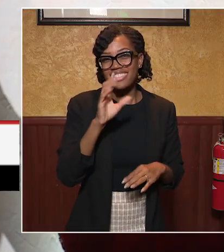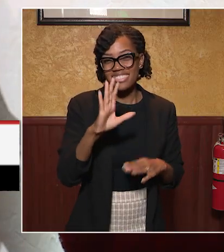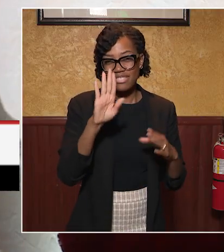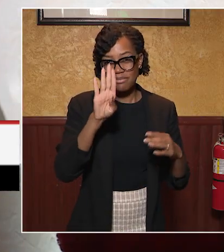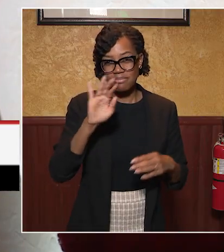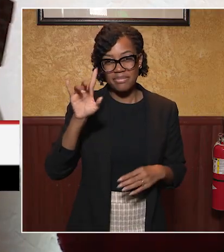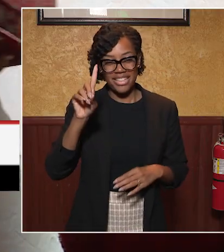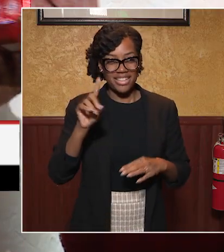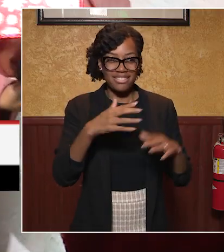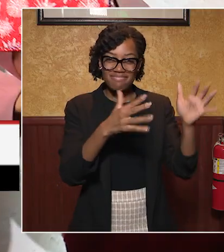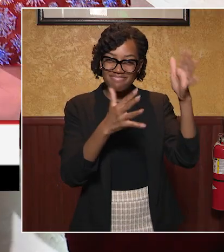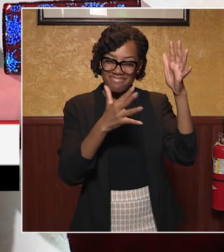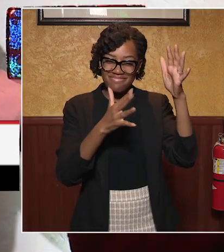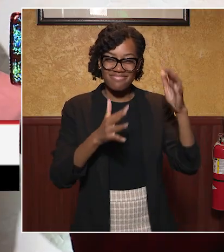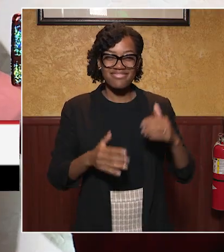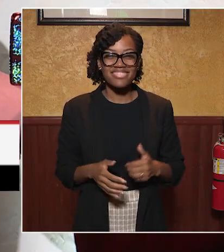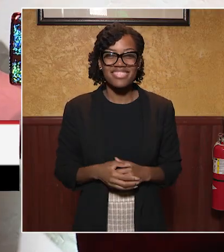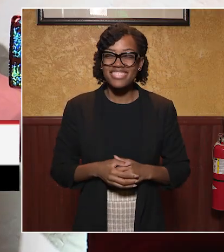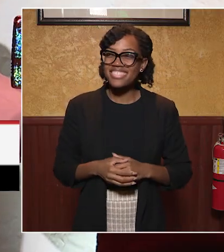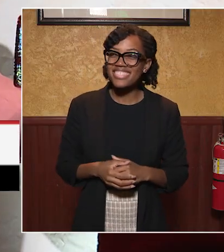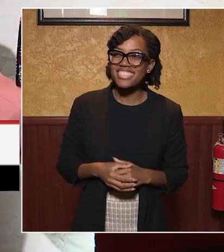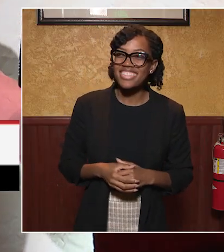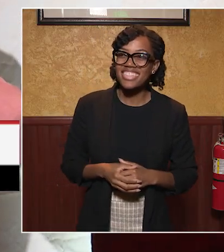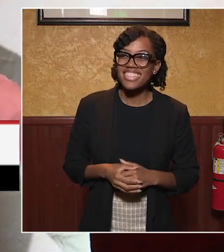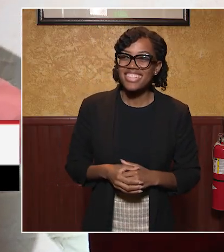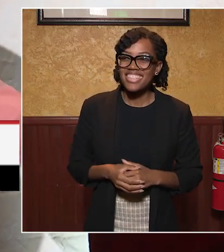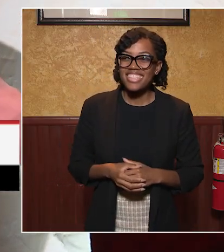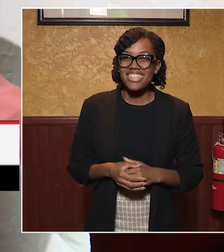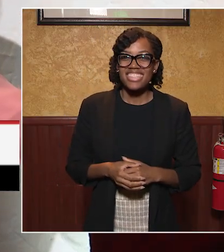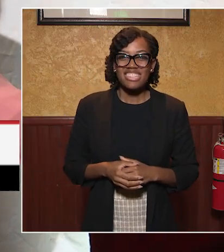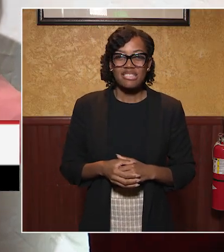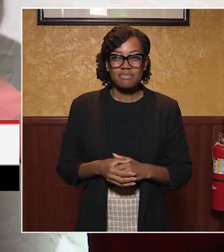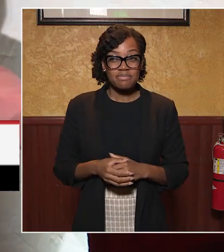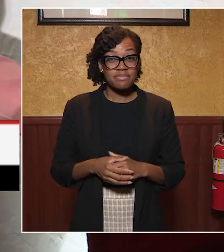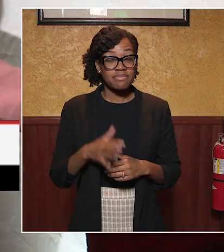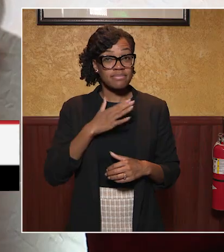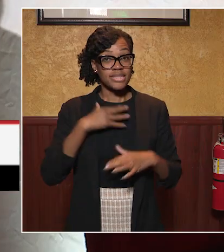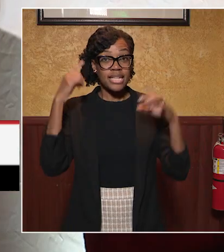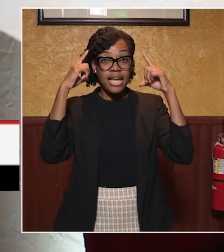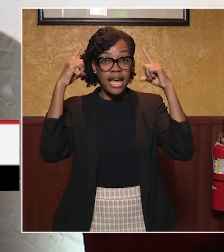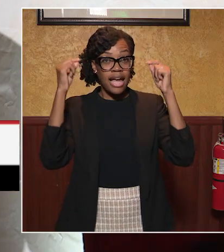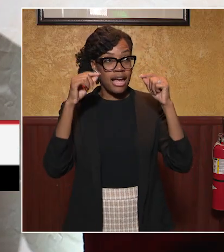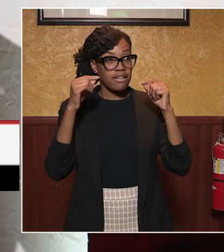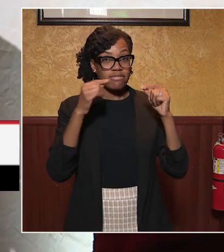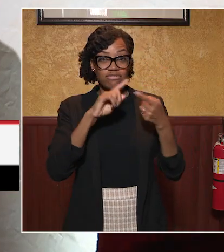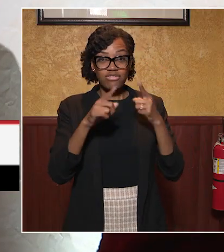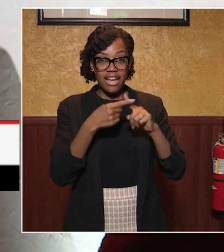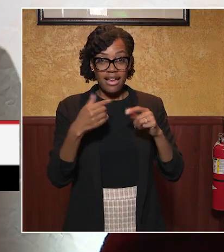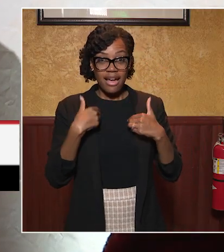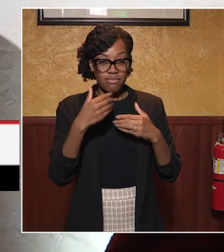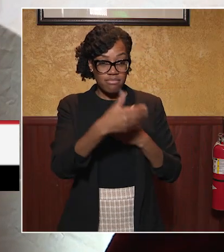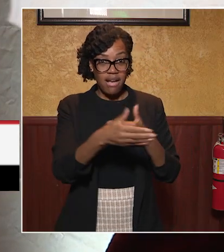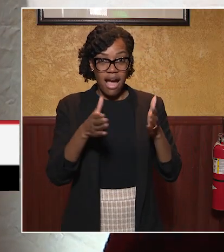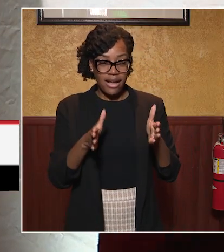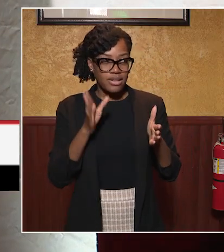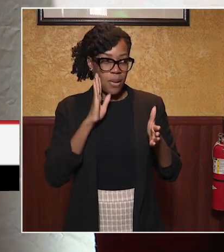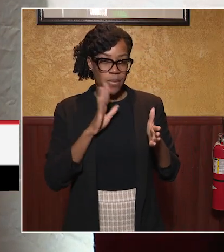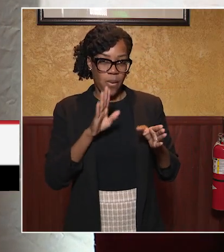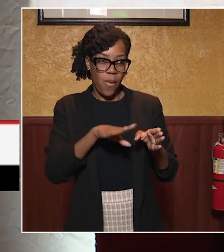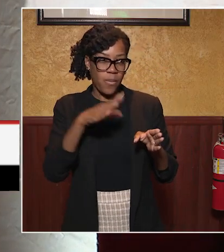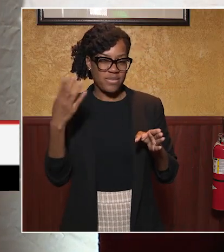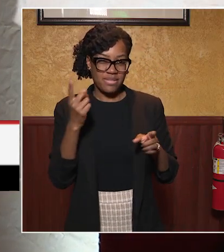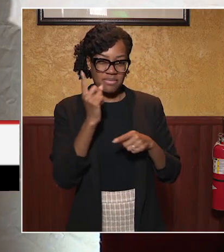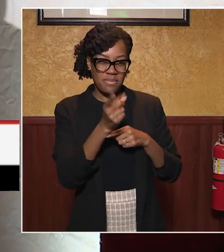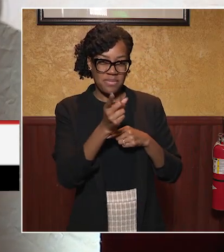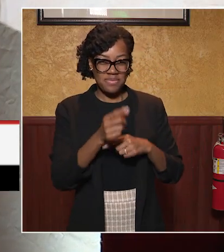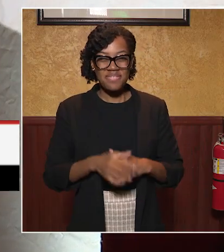I think I'm going to share my box with my elf friend here, and I'll get it in a second. And I